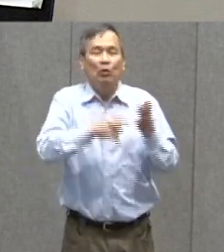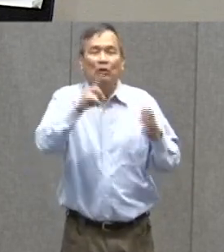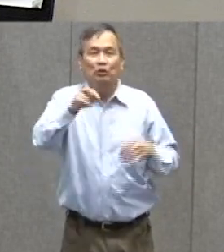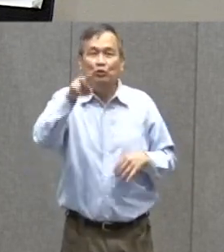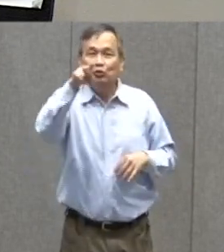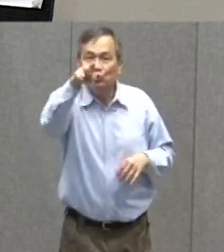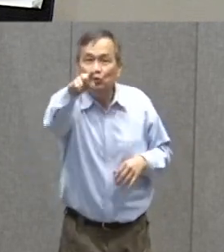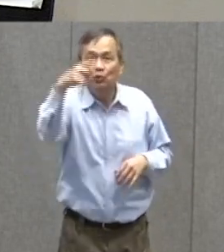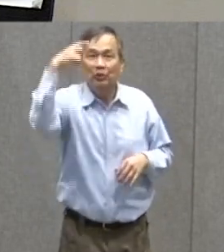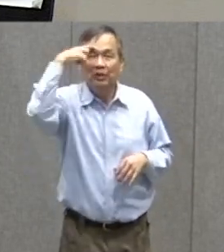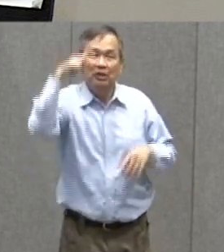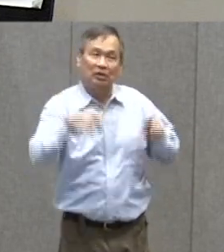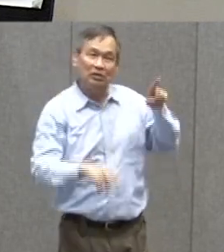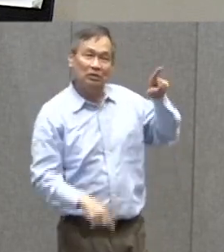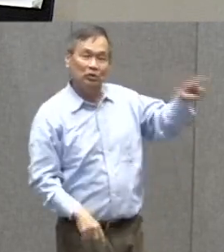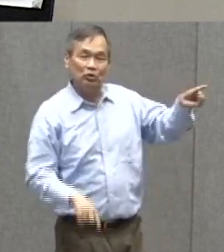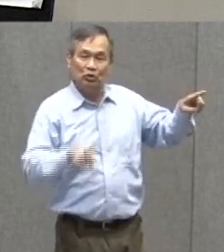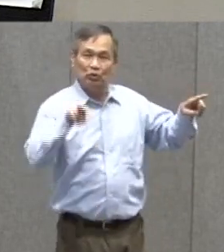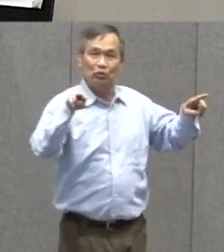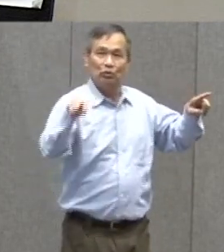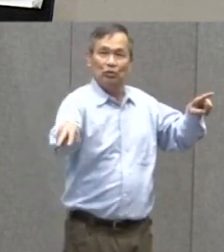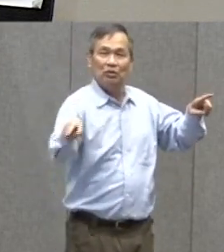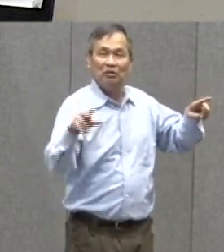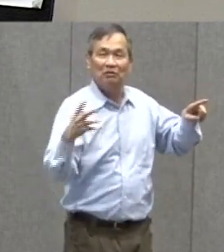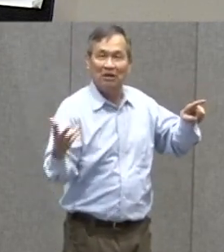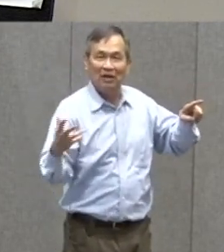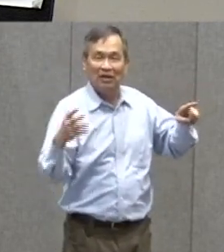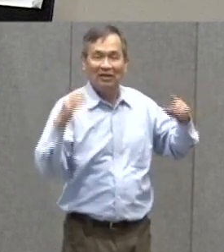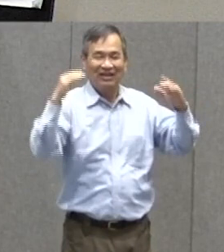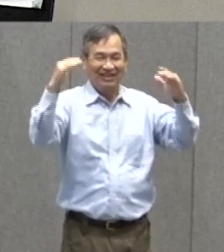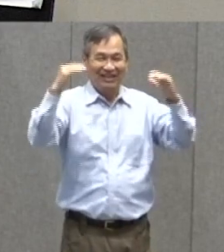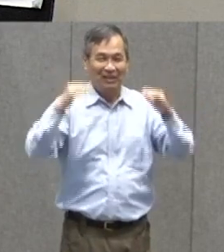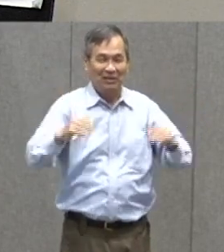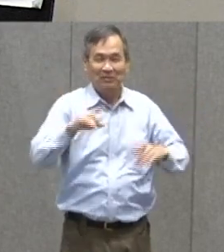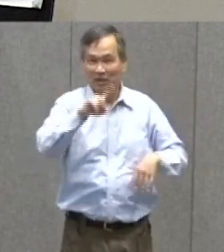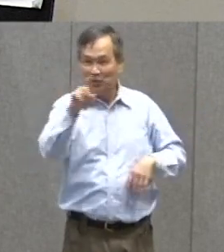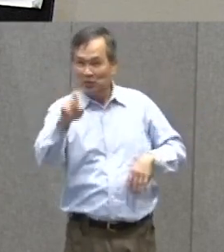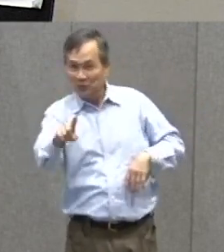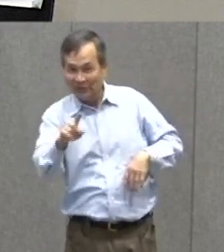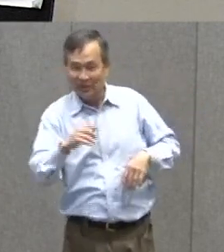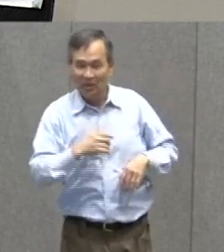is looking at? Okay. My second one that is where,